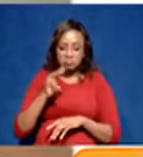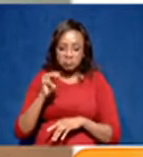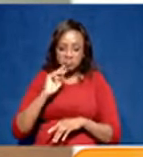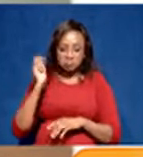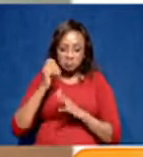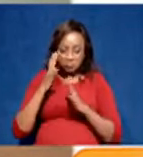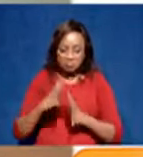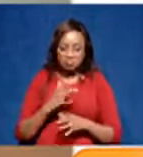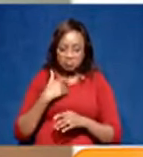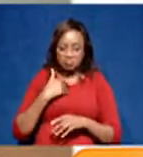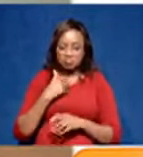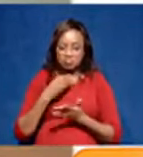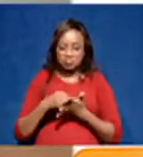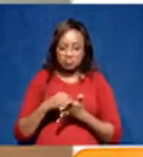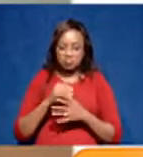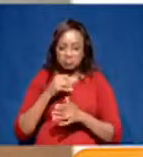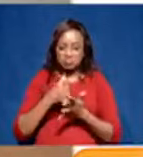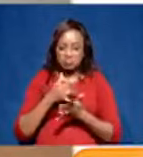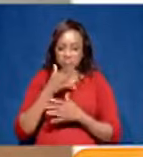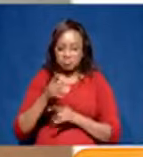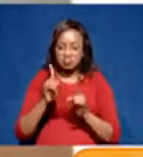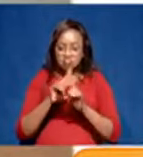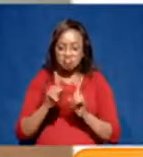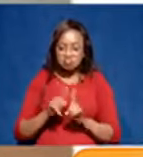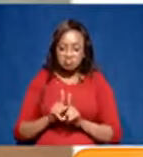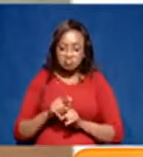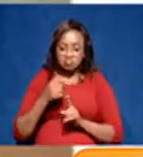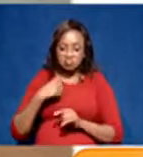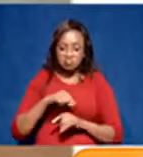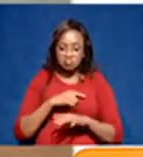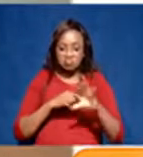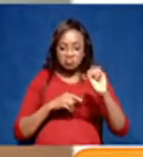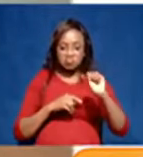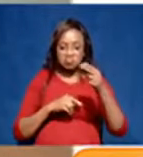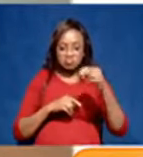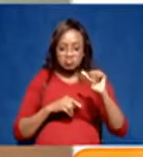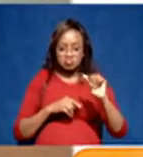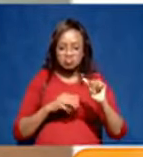Hustler Fund. So, and actually even in SHA, we want to also leverage